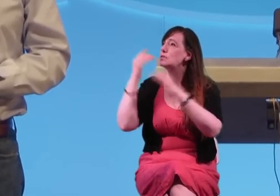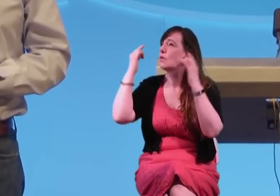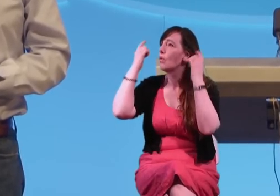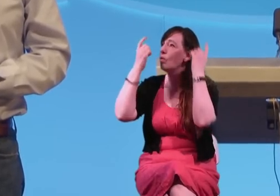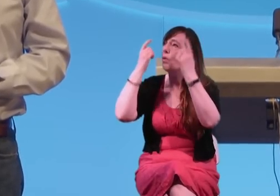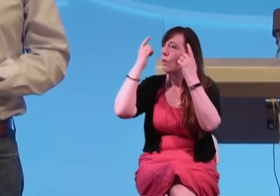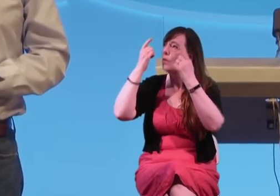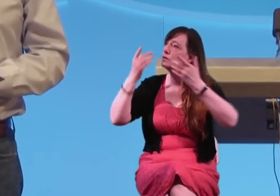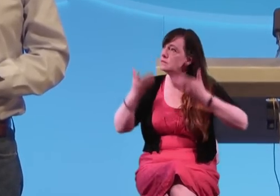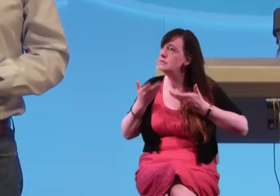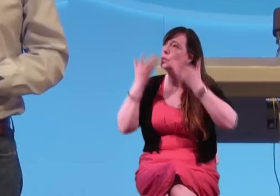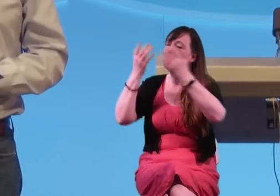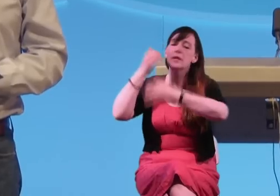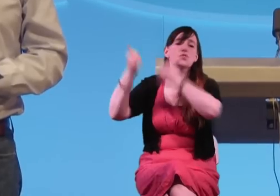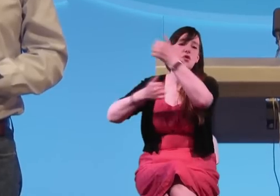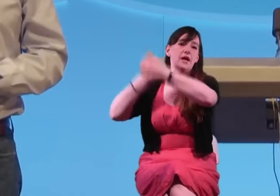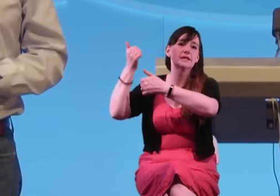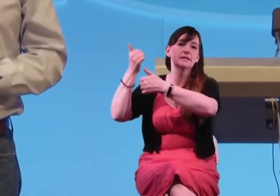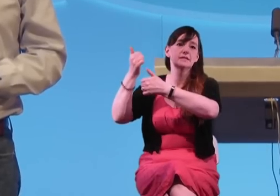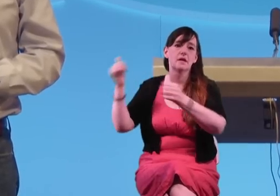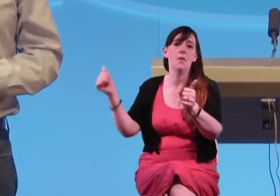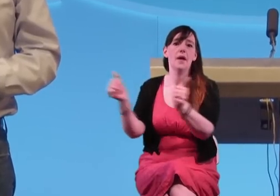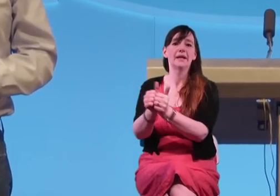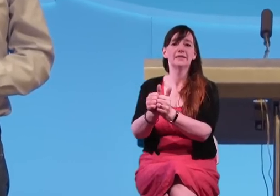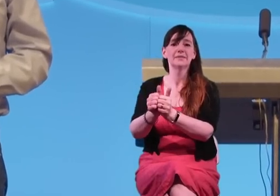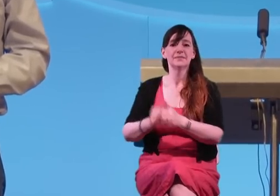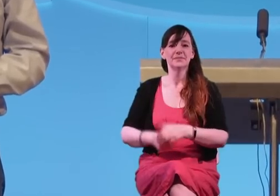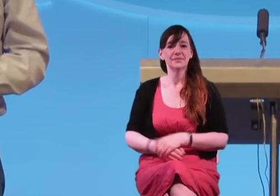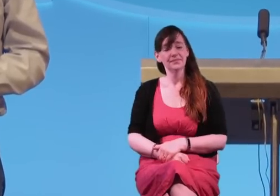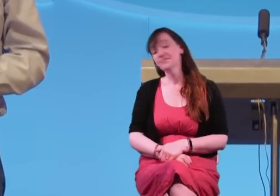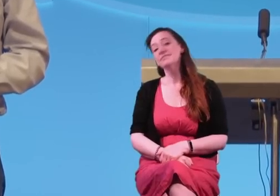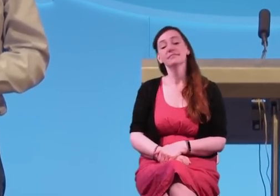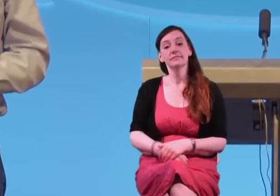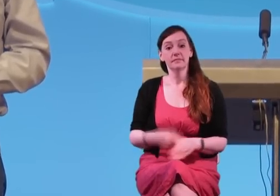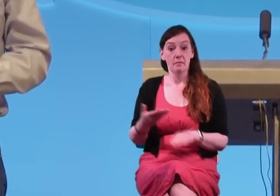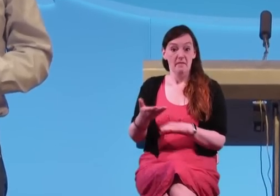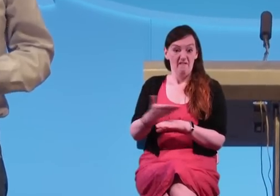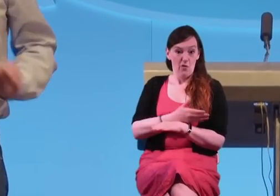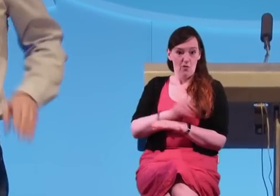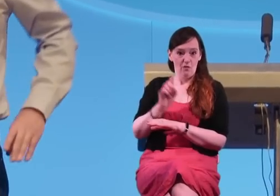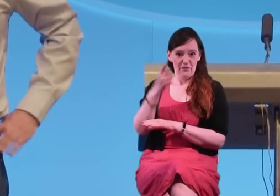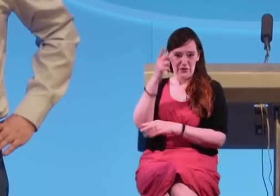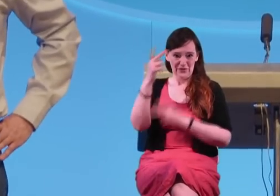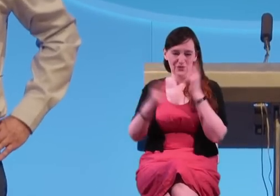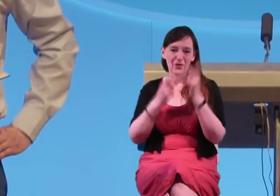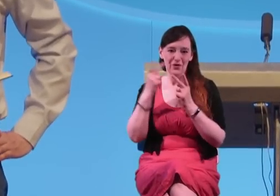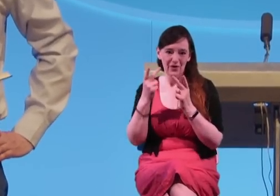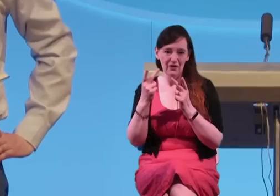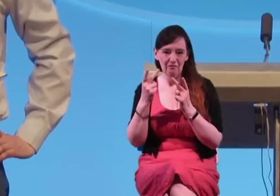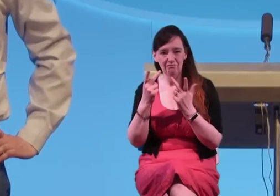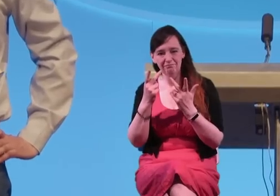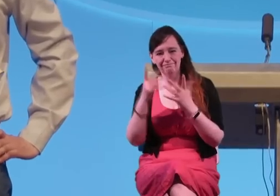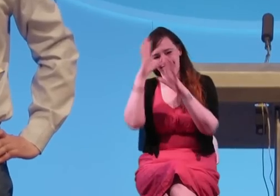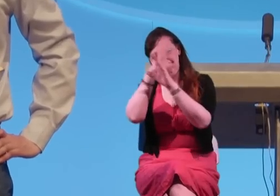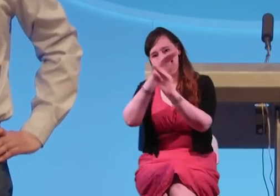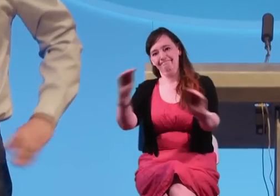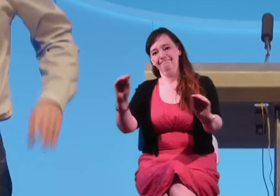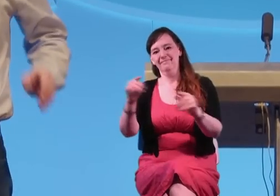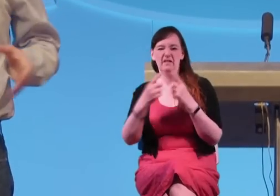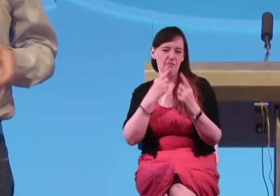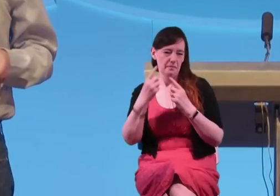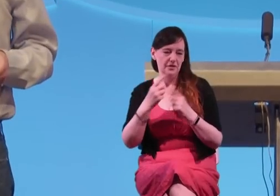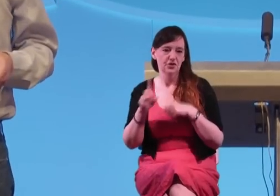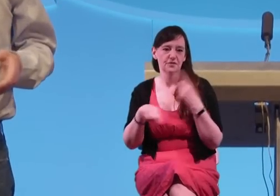praise. Amen. Just before we sing a song, some things just to say by way